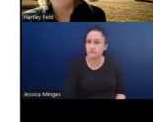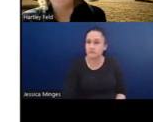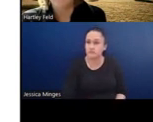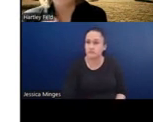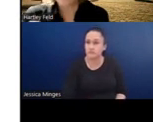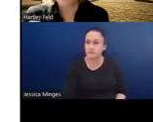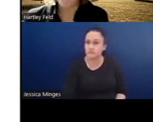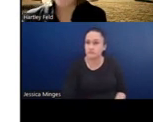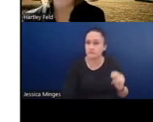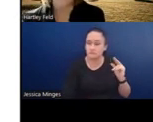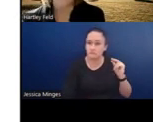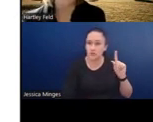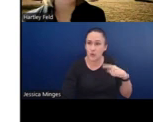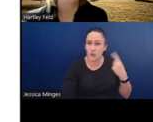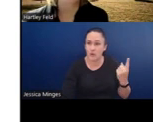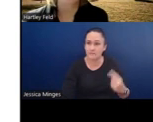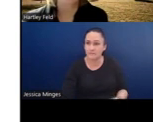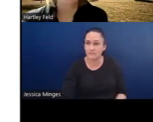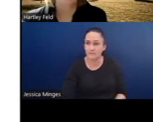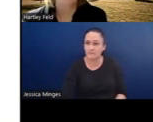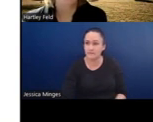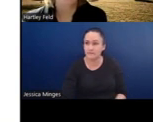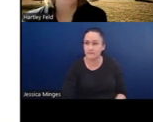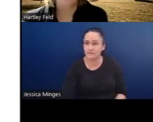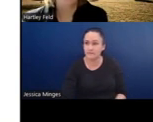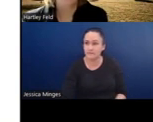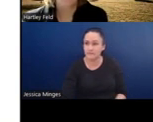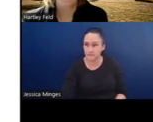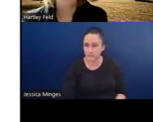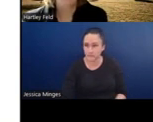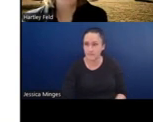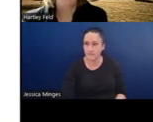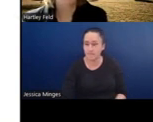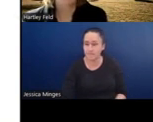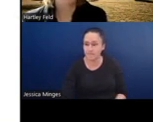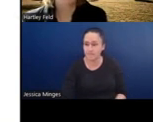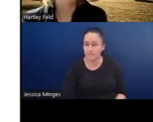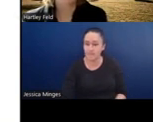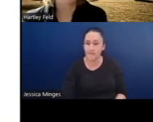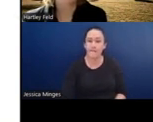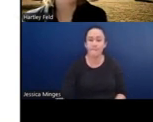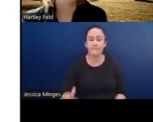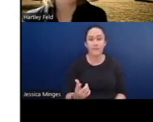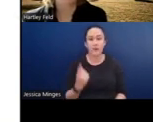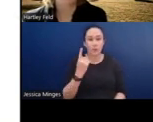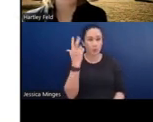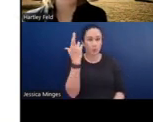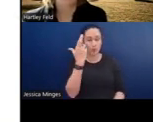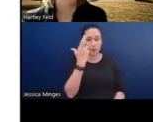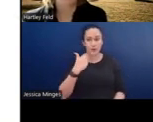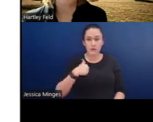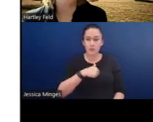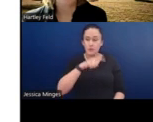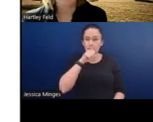That's the only one I saw. Okay, thank you. Appreciate it. And one of the reasons we're